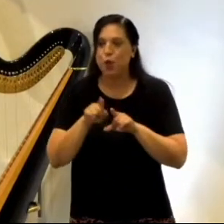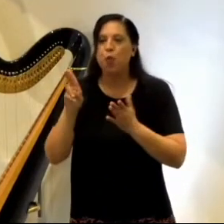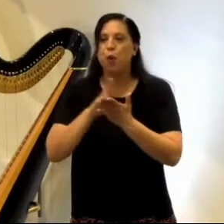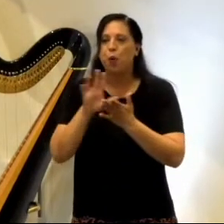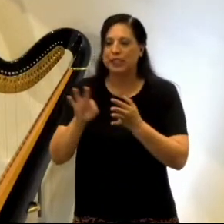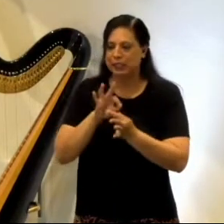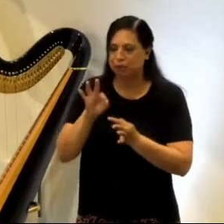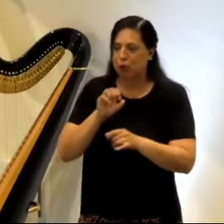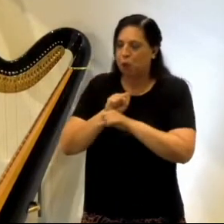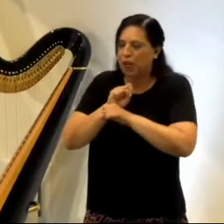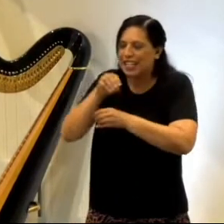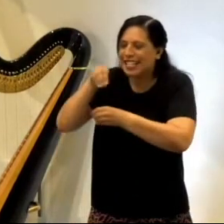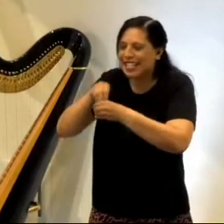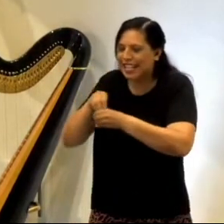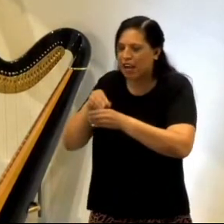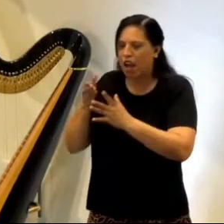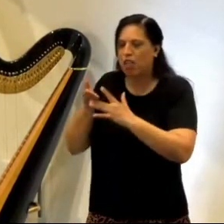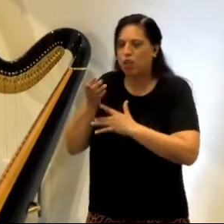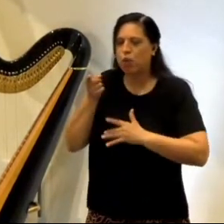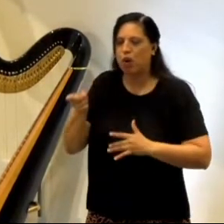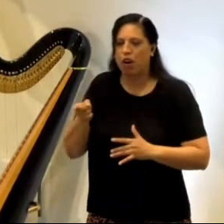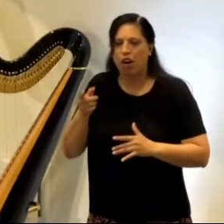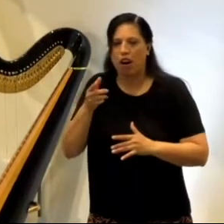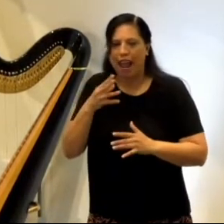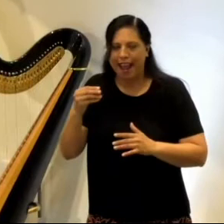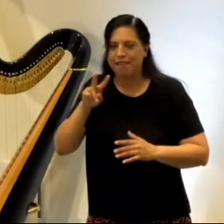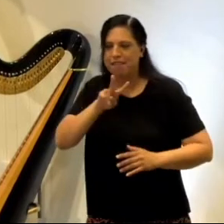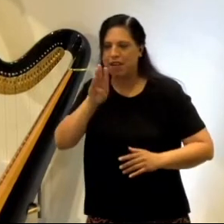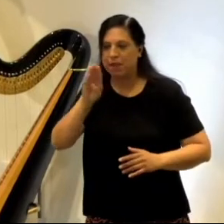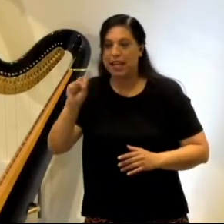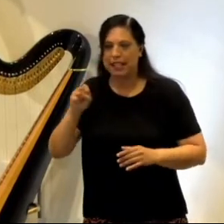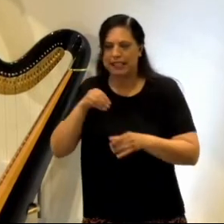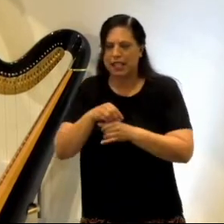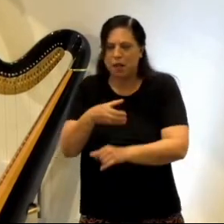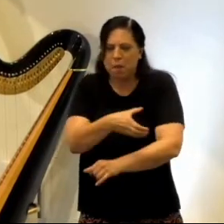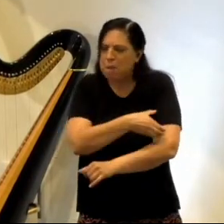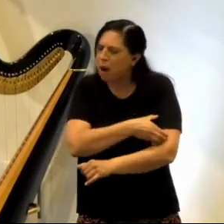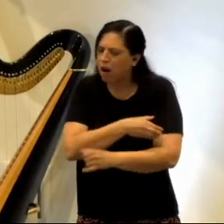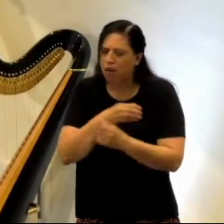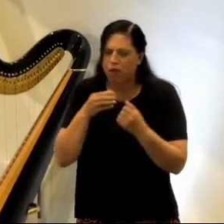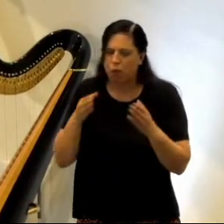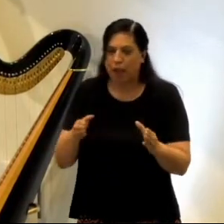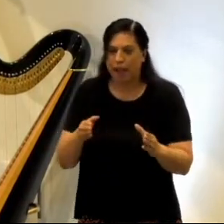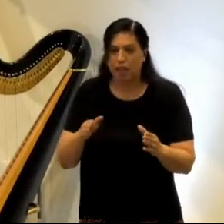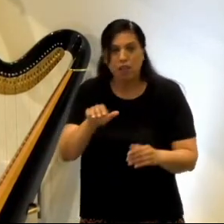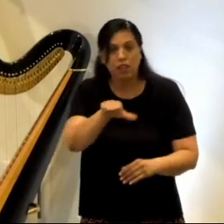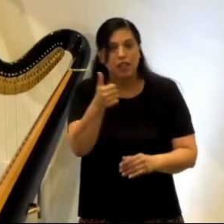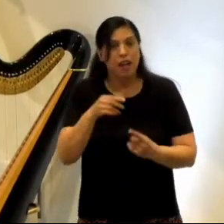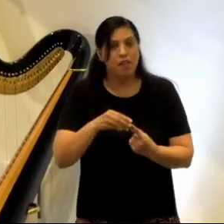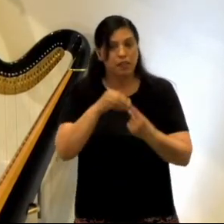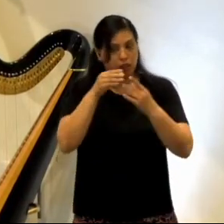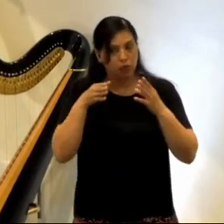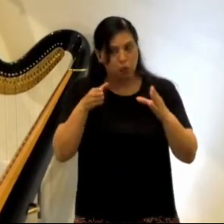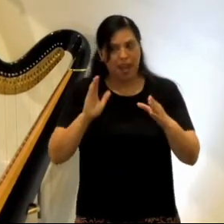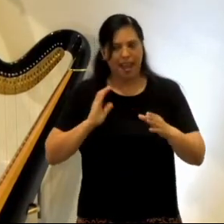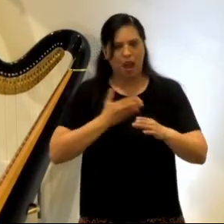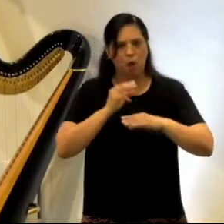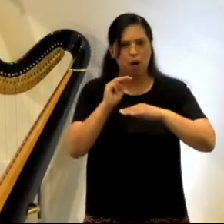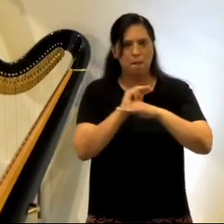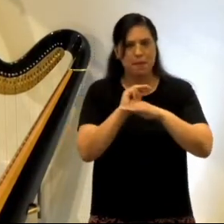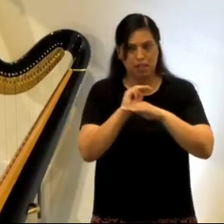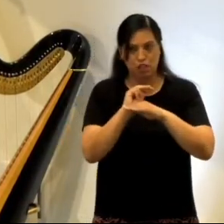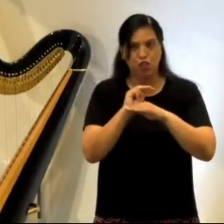through her and through this VBS in a really powerful way. You know, there's another special way that our ministry